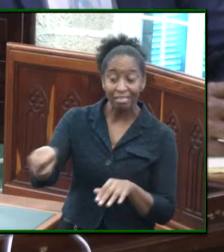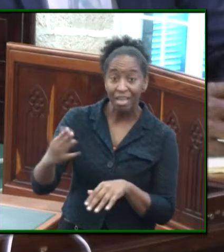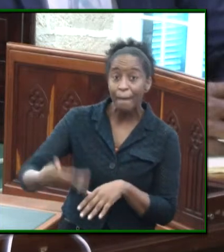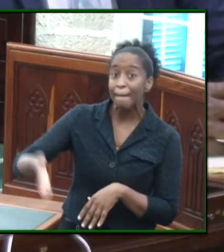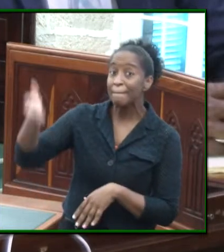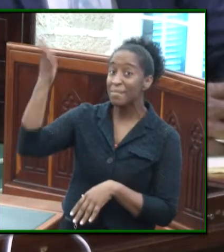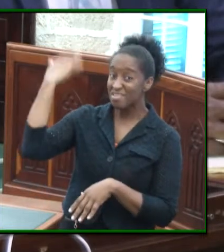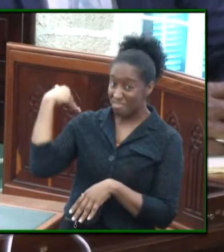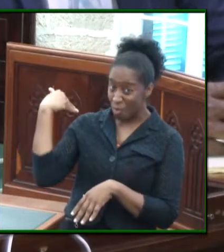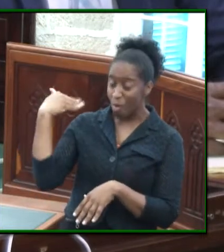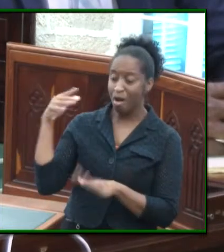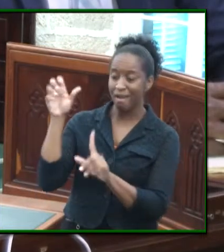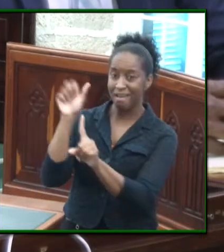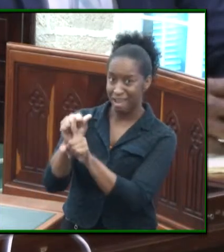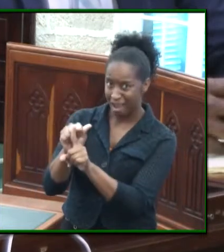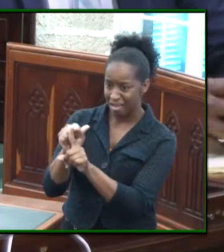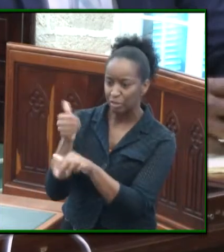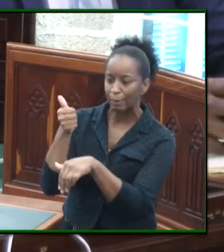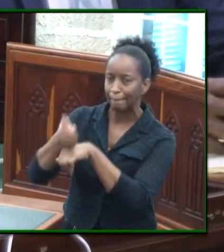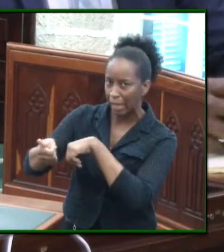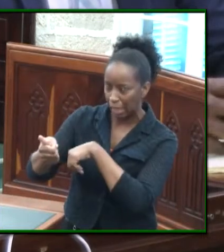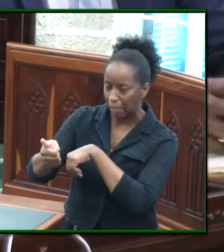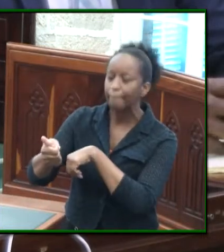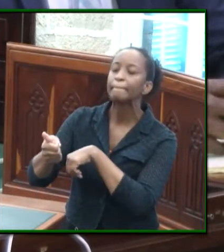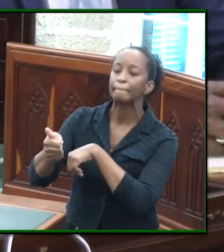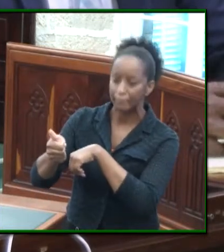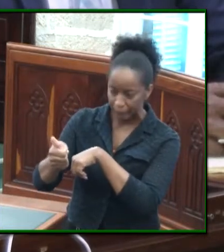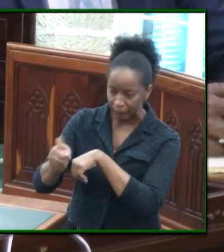and convicted with possession of a spliff and so on.